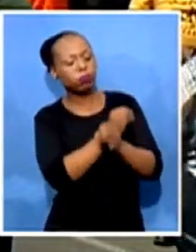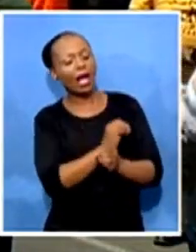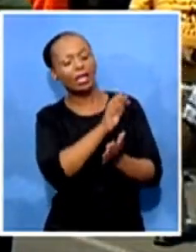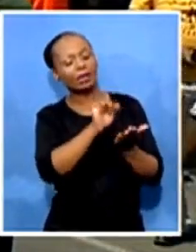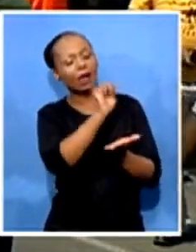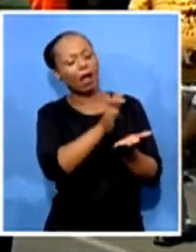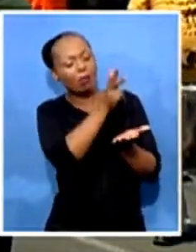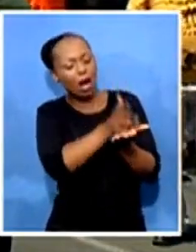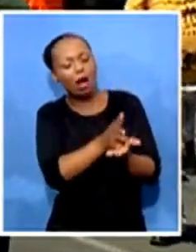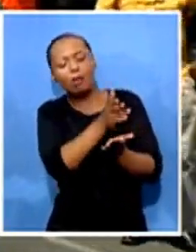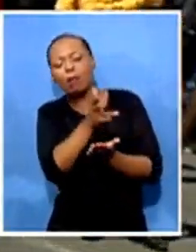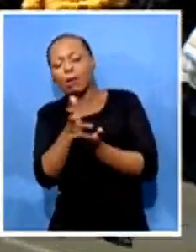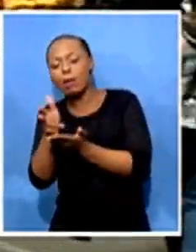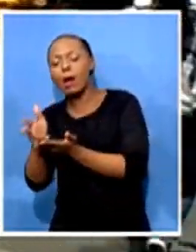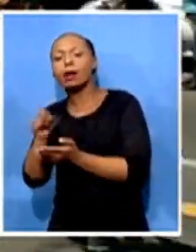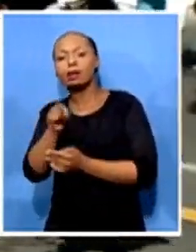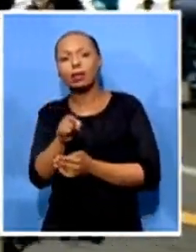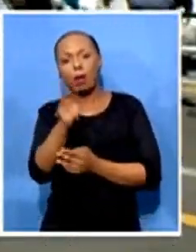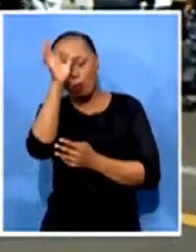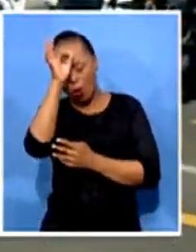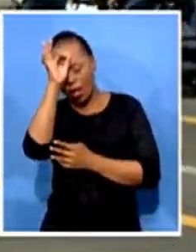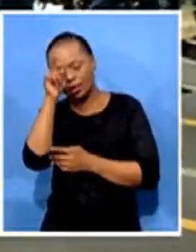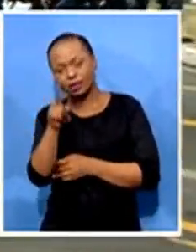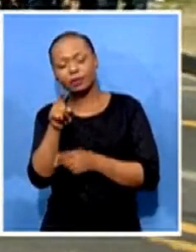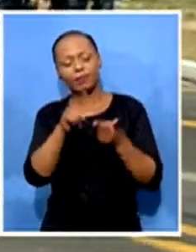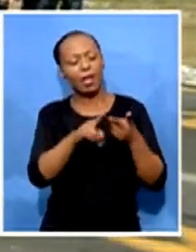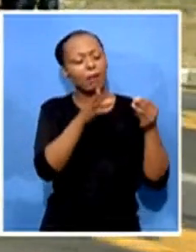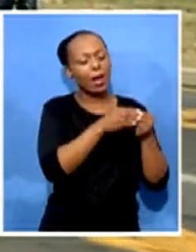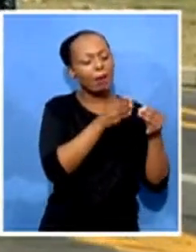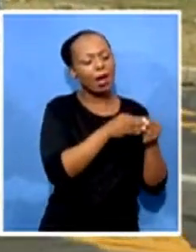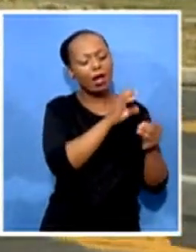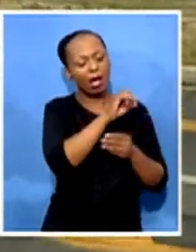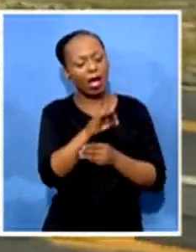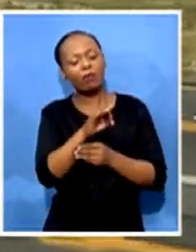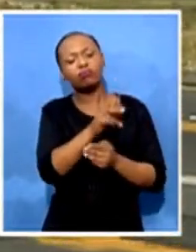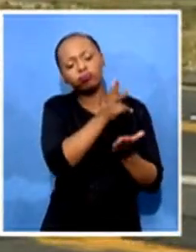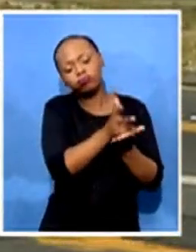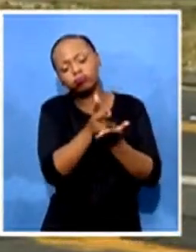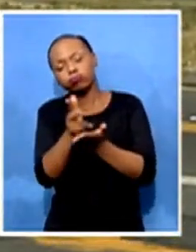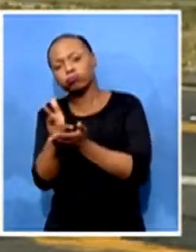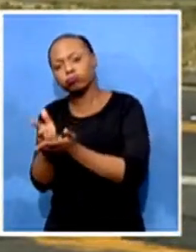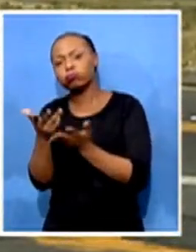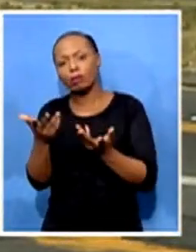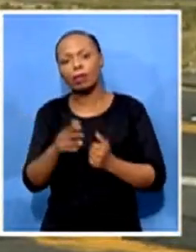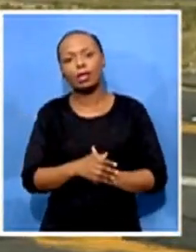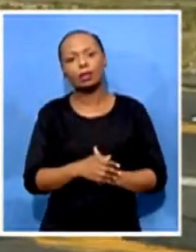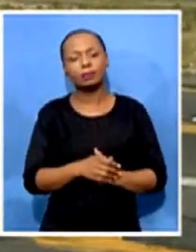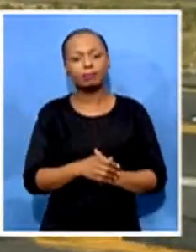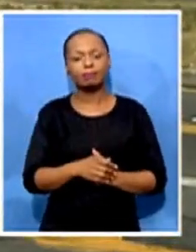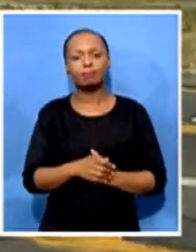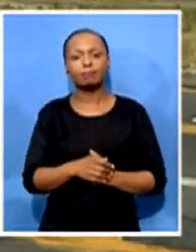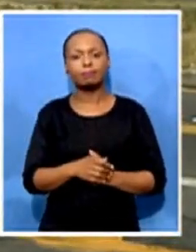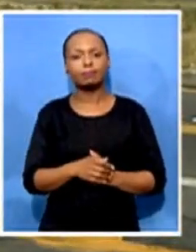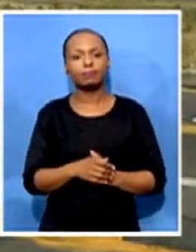on the ground, members of POPs are maintaining their line here as the crowd of EFF supporters are growing indeed and gathered here